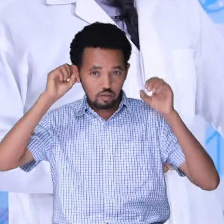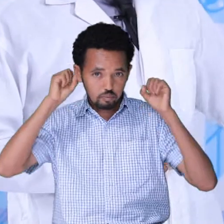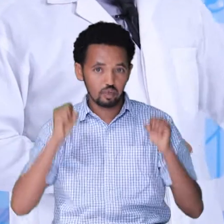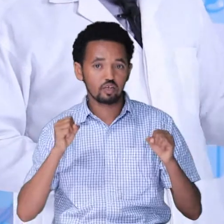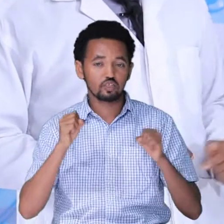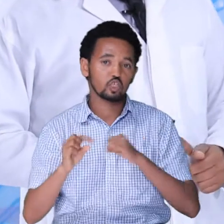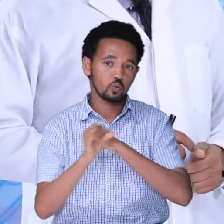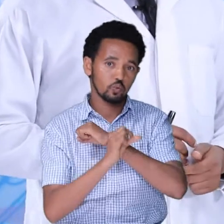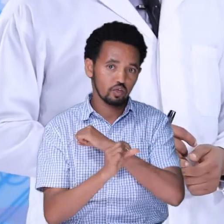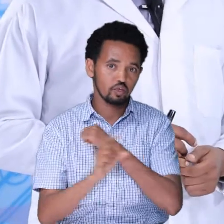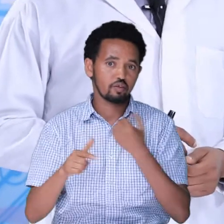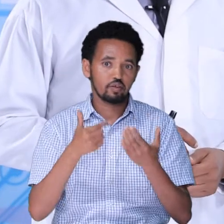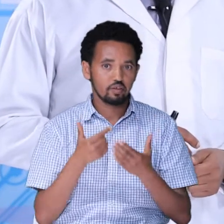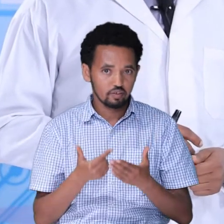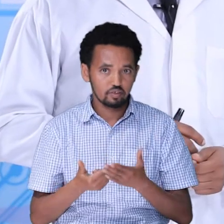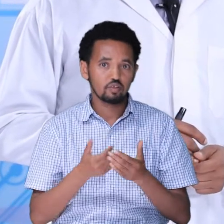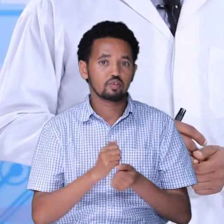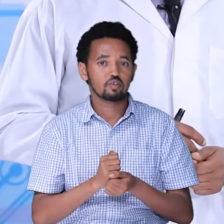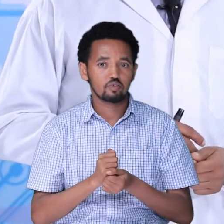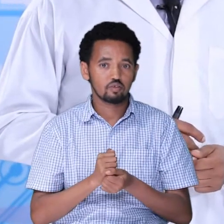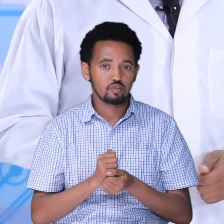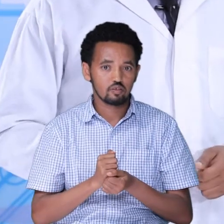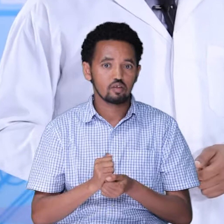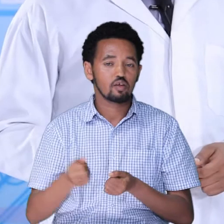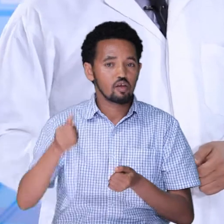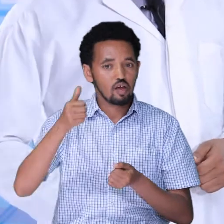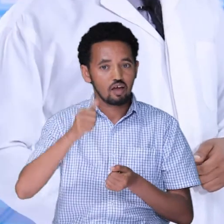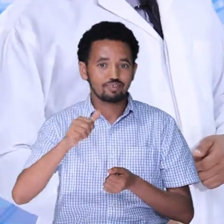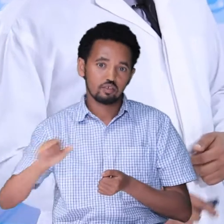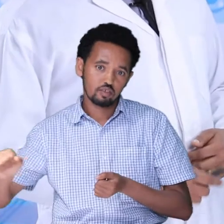barely escaped from attempt of assassination.